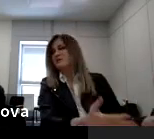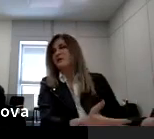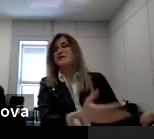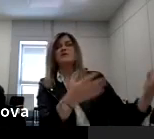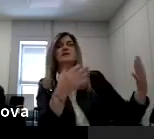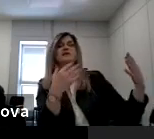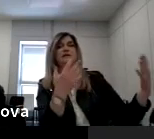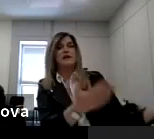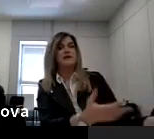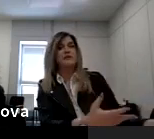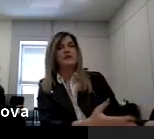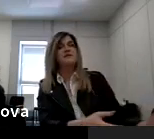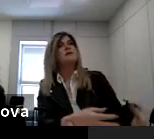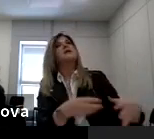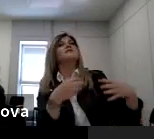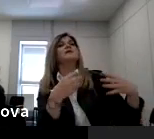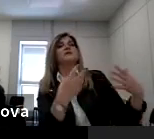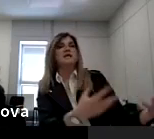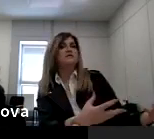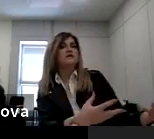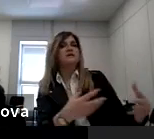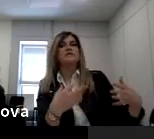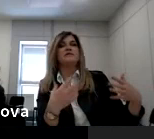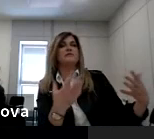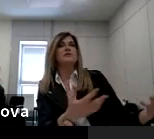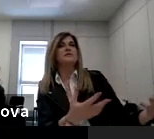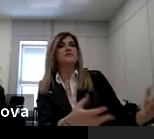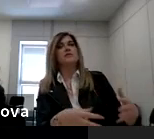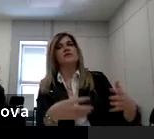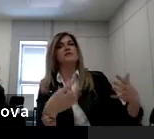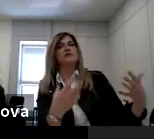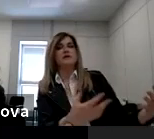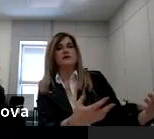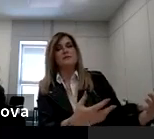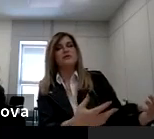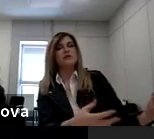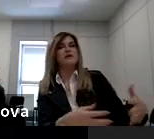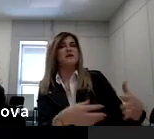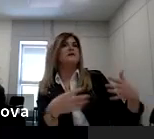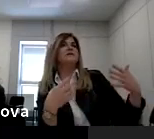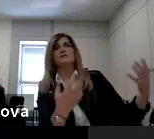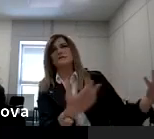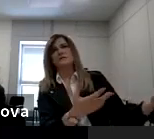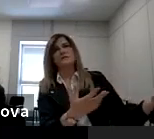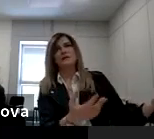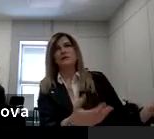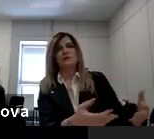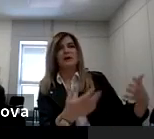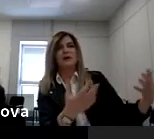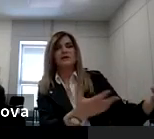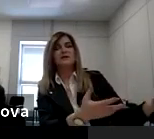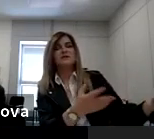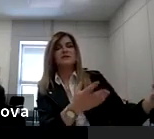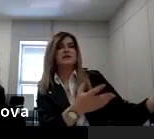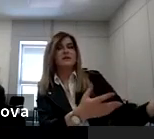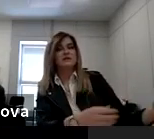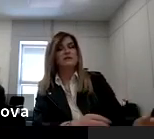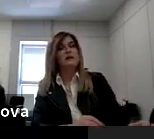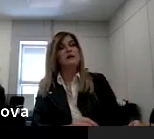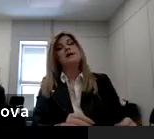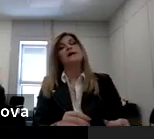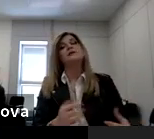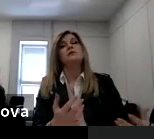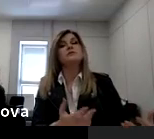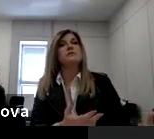any artifacts, without any light burns, very even, very beautiful, with good color temperature, I don't know, macadams, etc.,